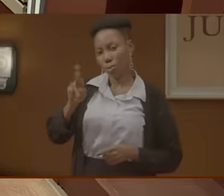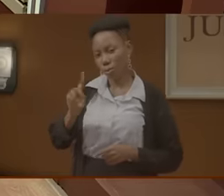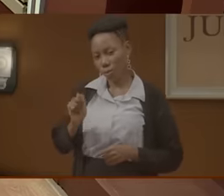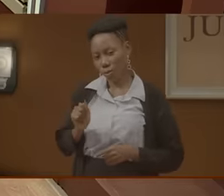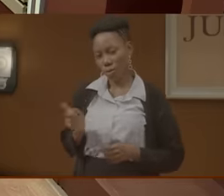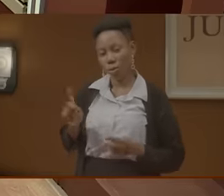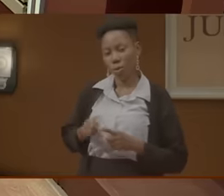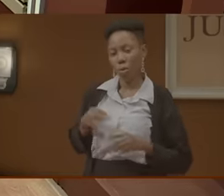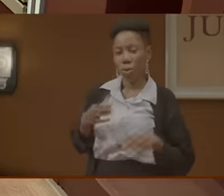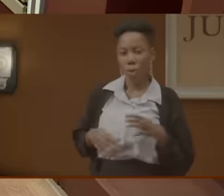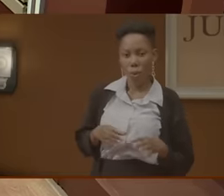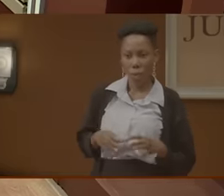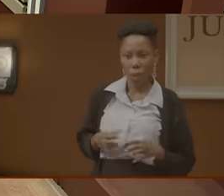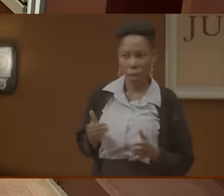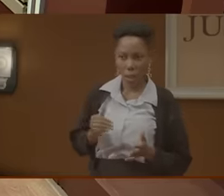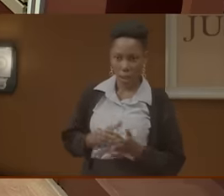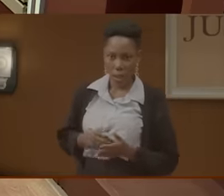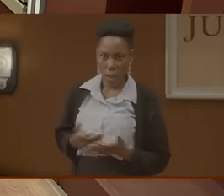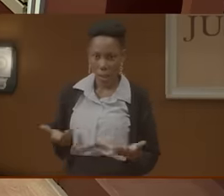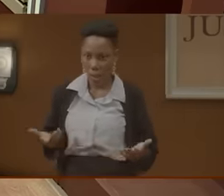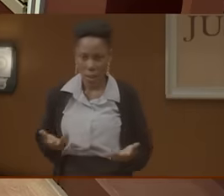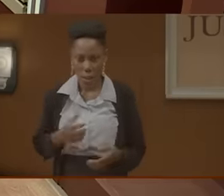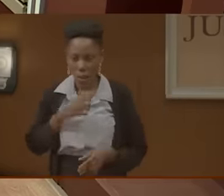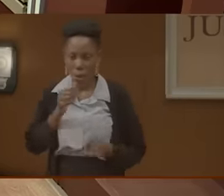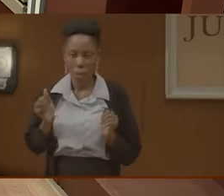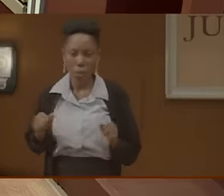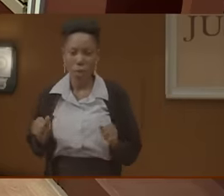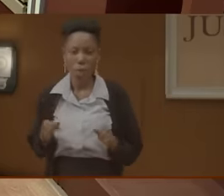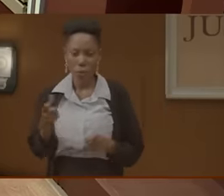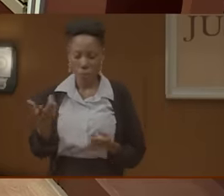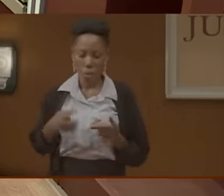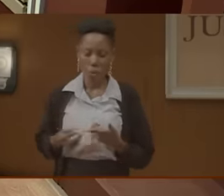that double cross the law. Is it possible like that?